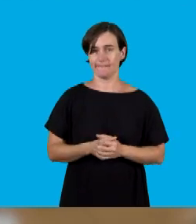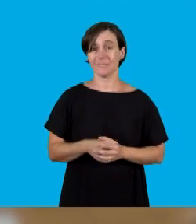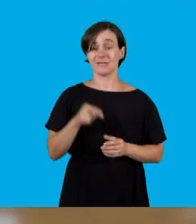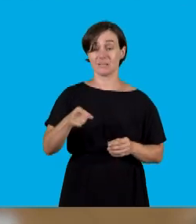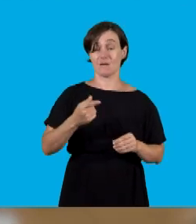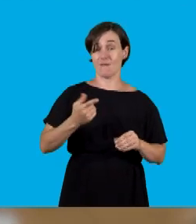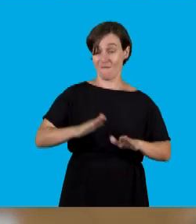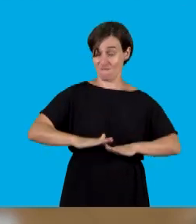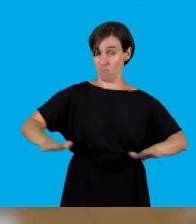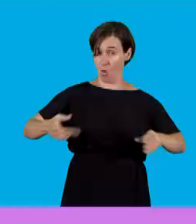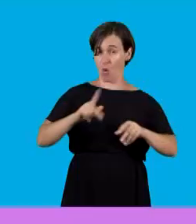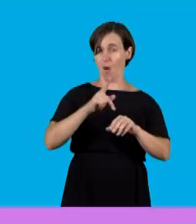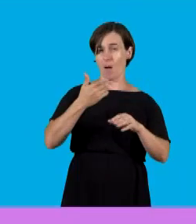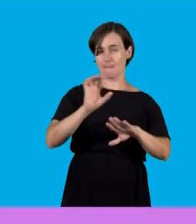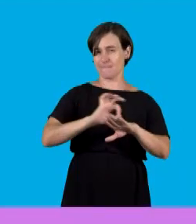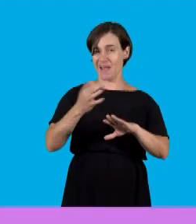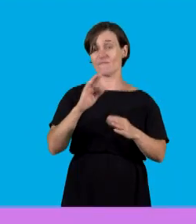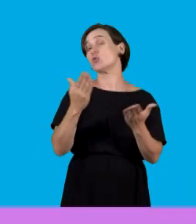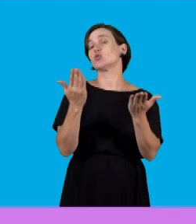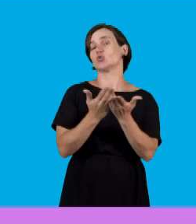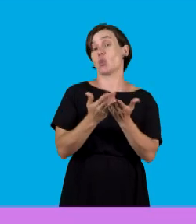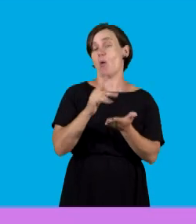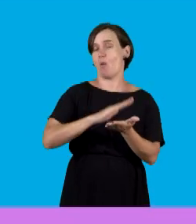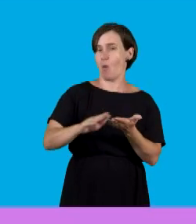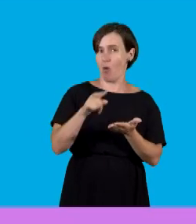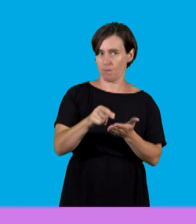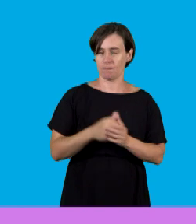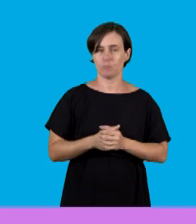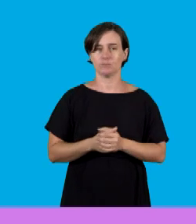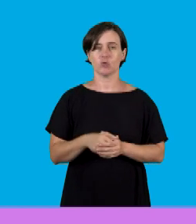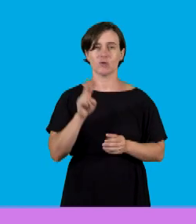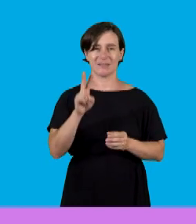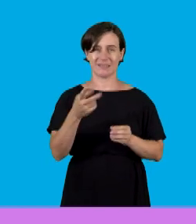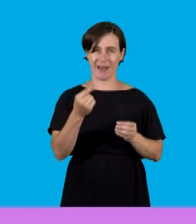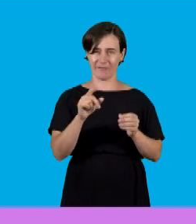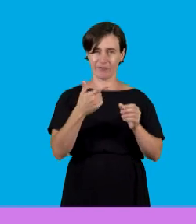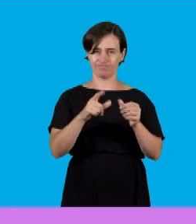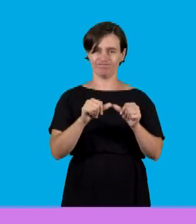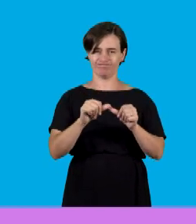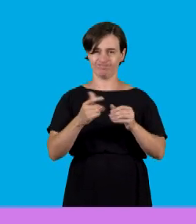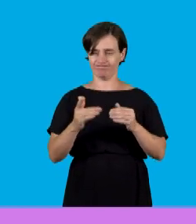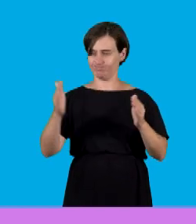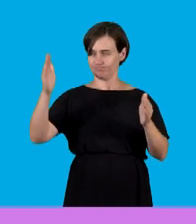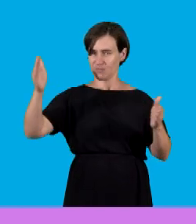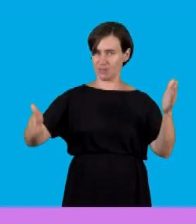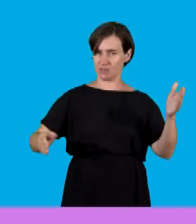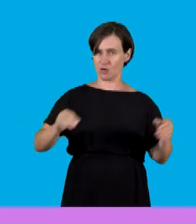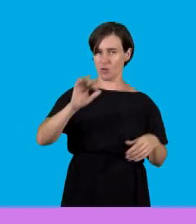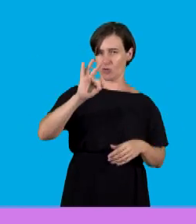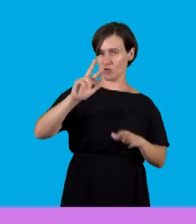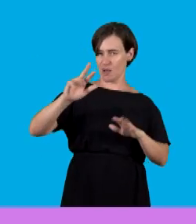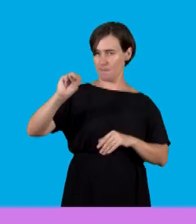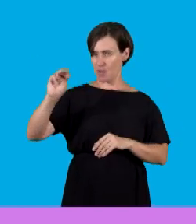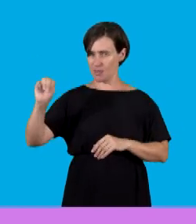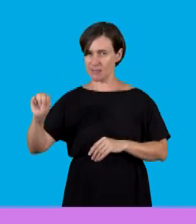plan, a plan of a school hall. You're given that plan and you're given the dimensions. The side is 38 millimeters.